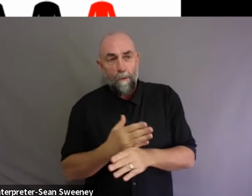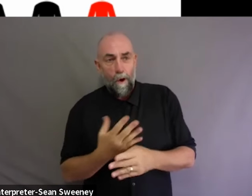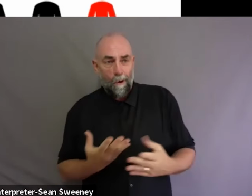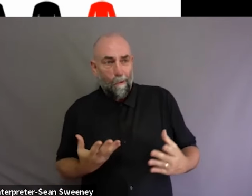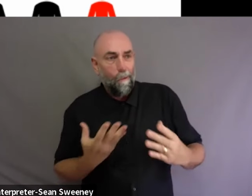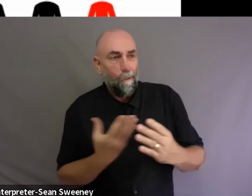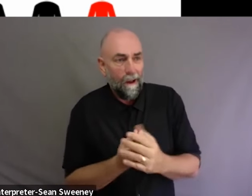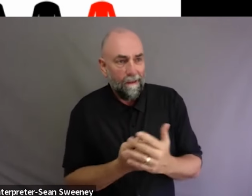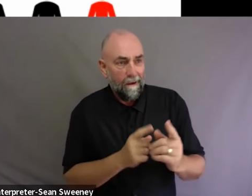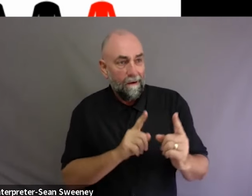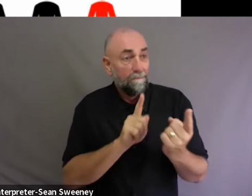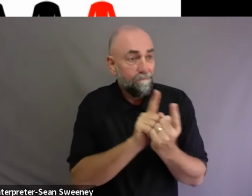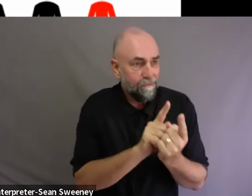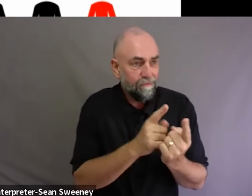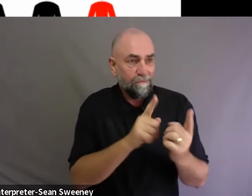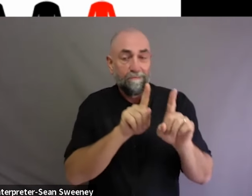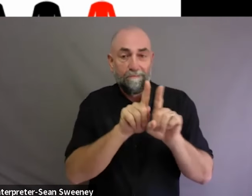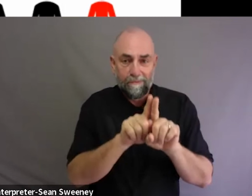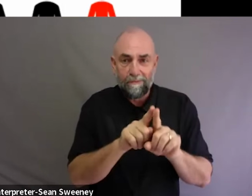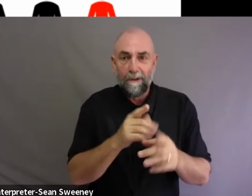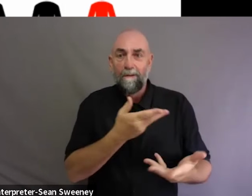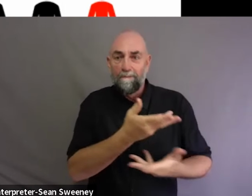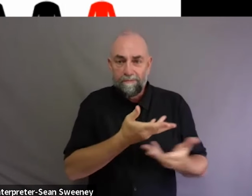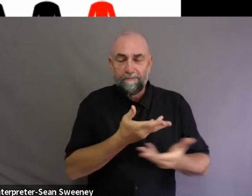O. Next slide.